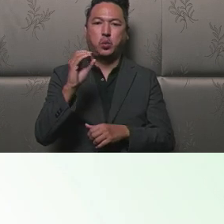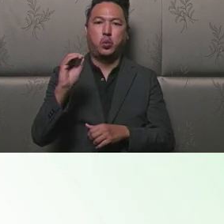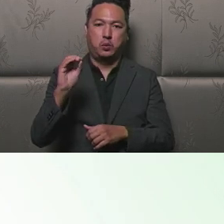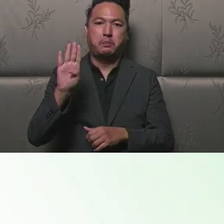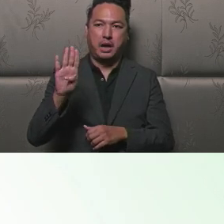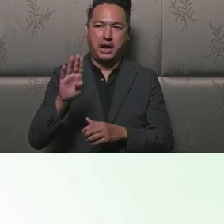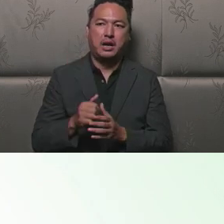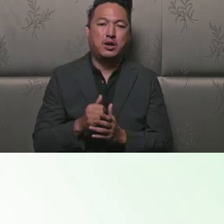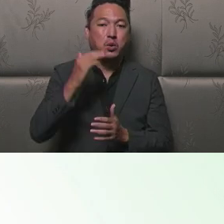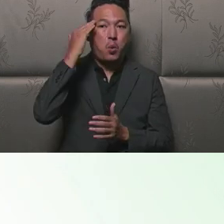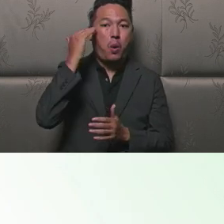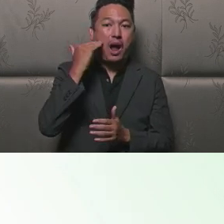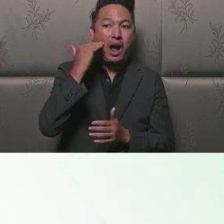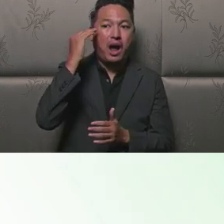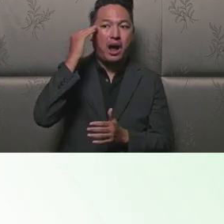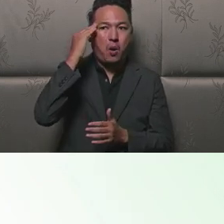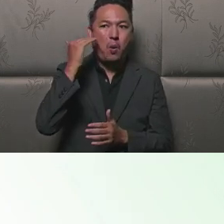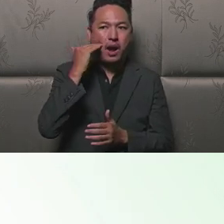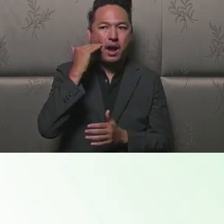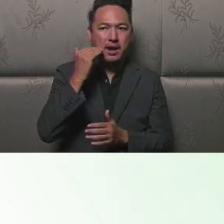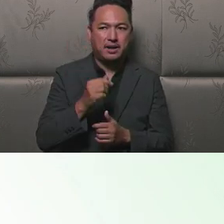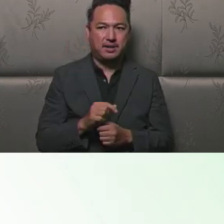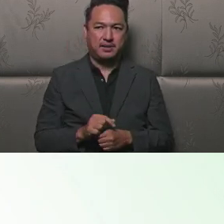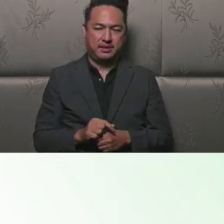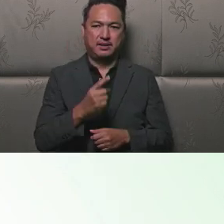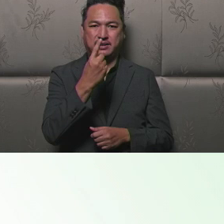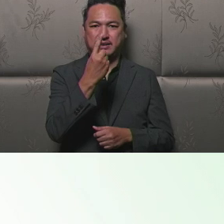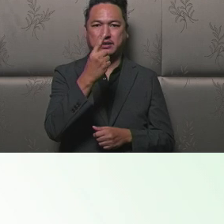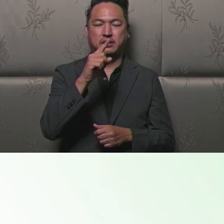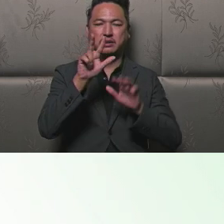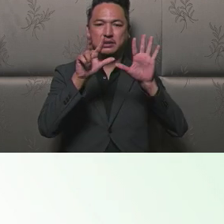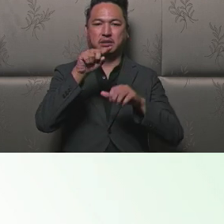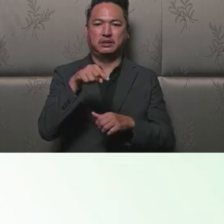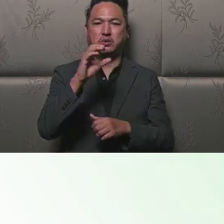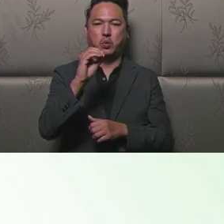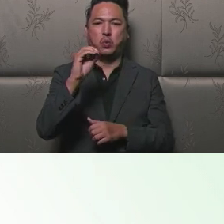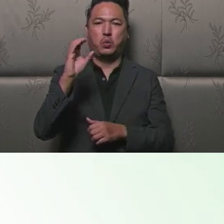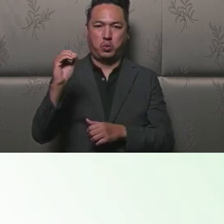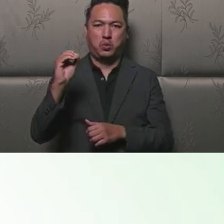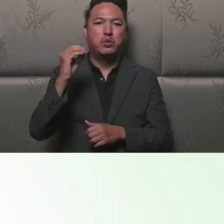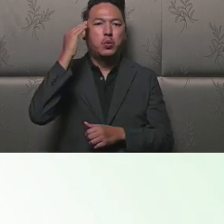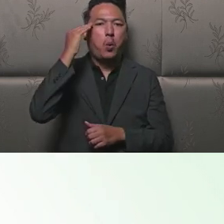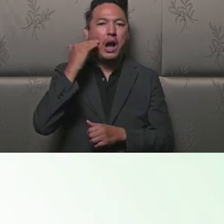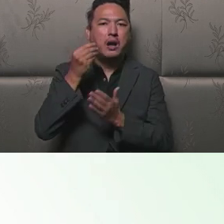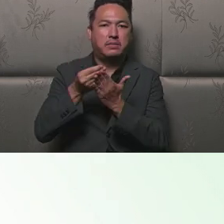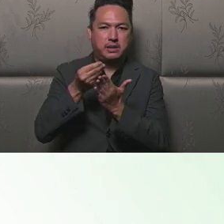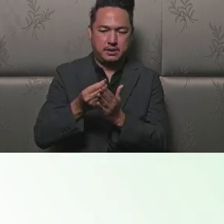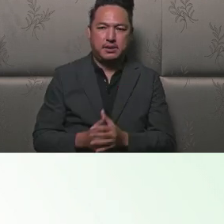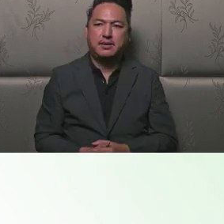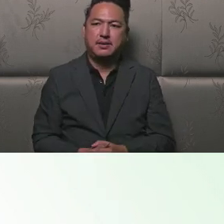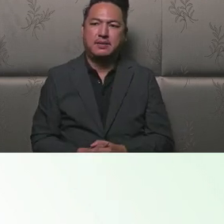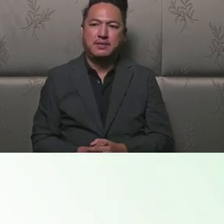exam. You need to pass 4 exams, which there are 4 stages of the exams, just like the